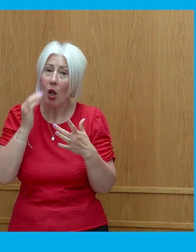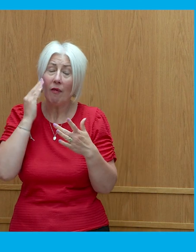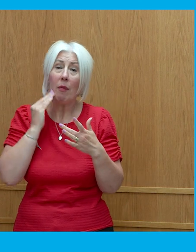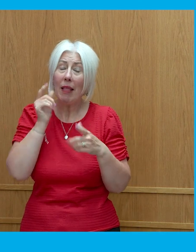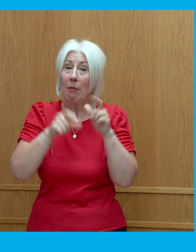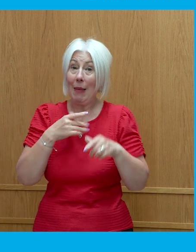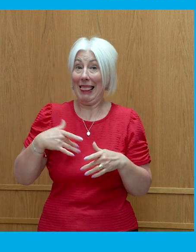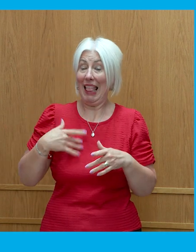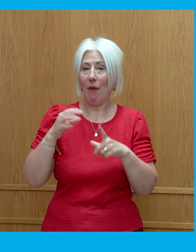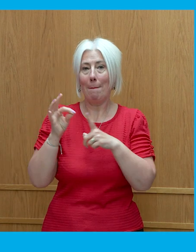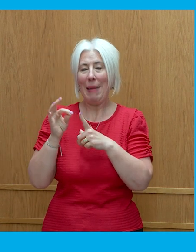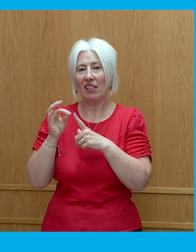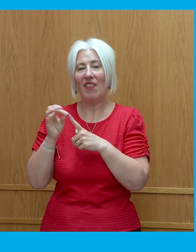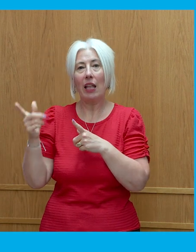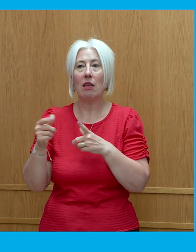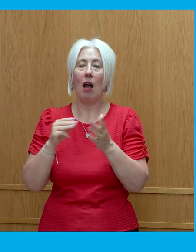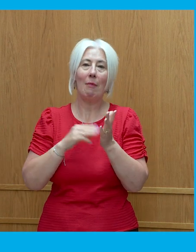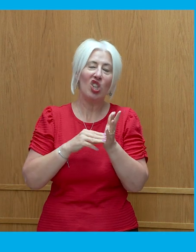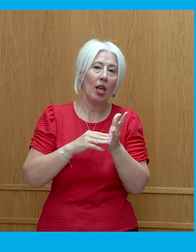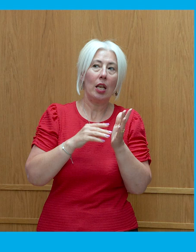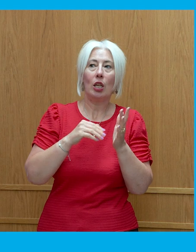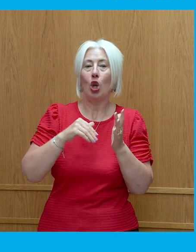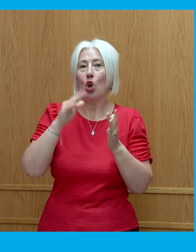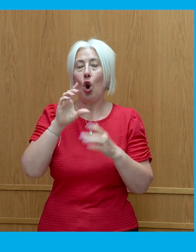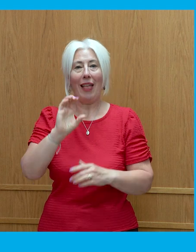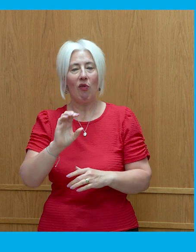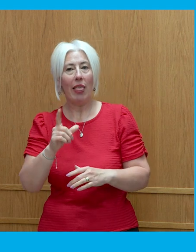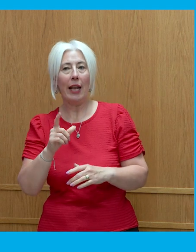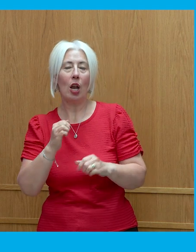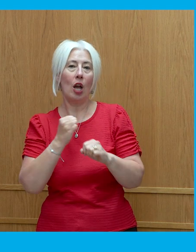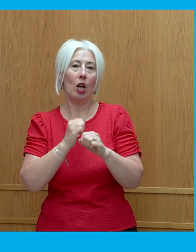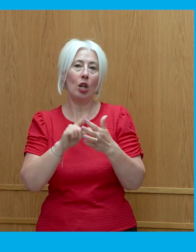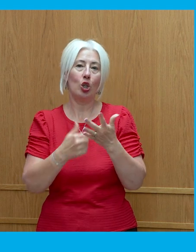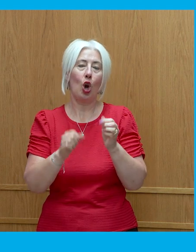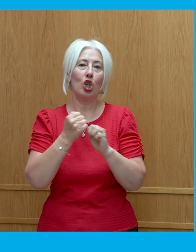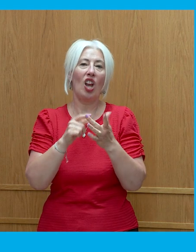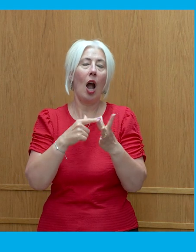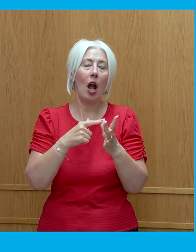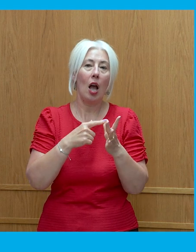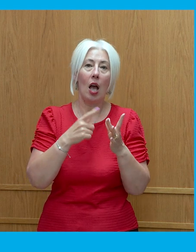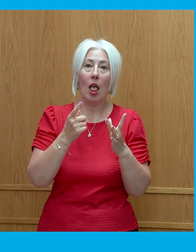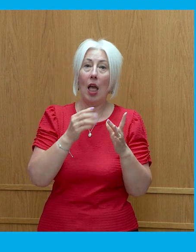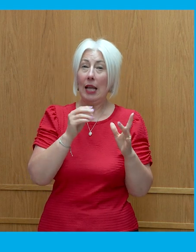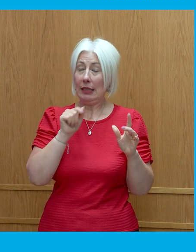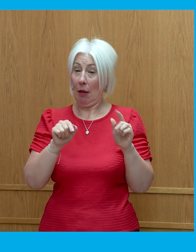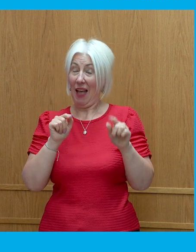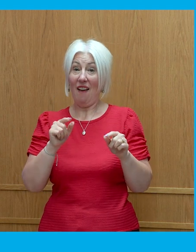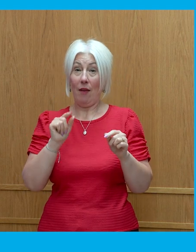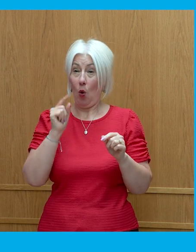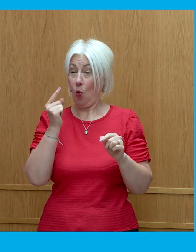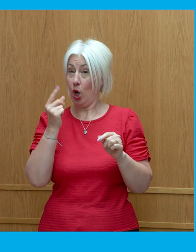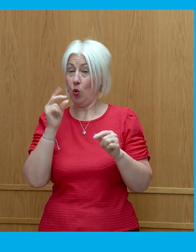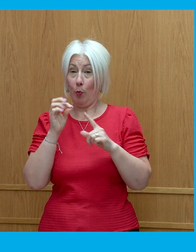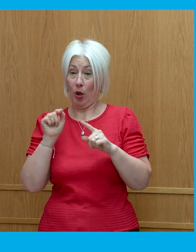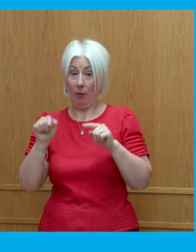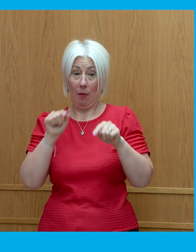in Pennsylvania and Michigan and North Carolina and Georgia, and 1 or 2 points here and there will make a difference. So the